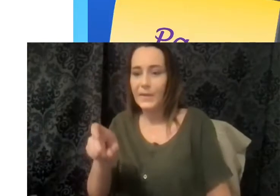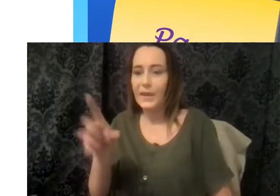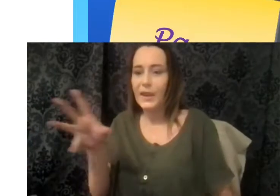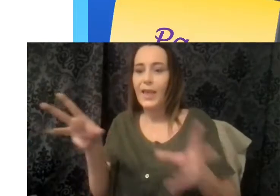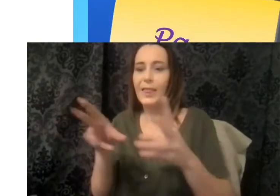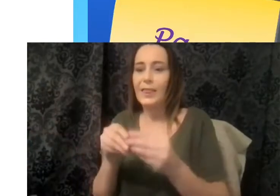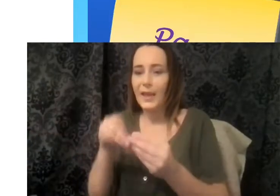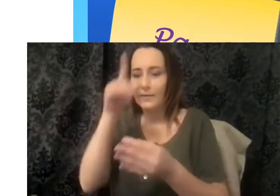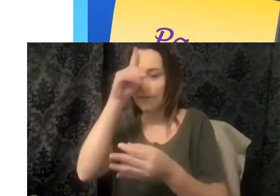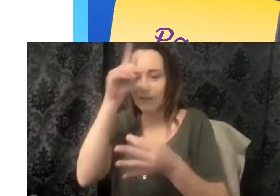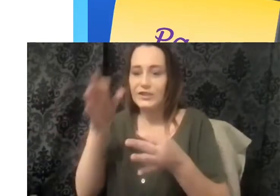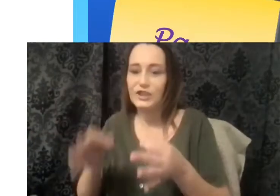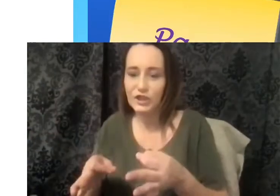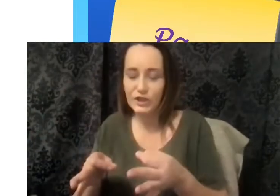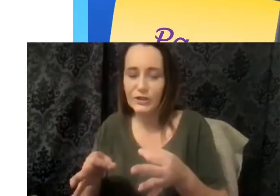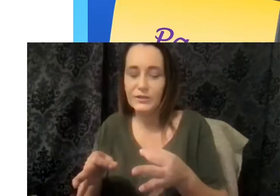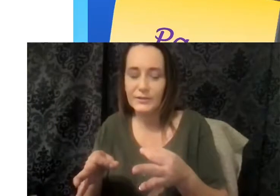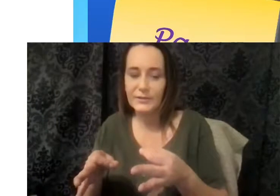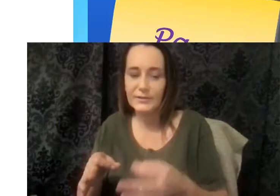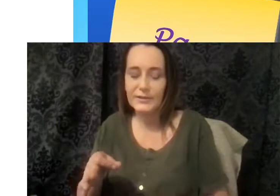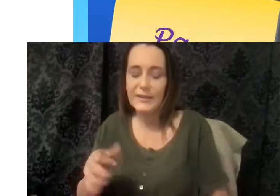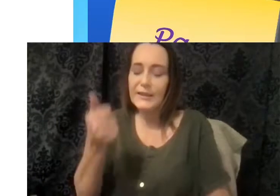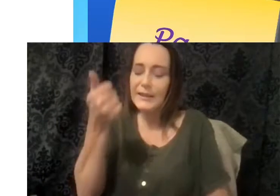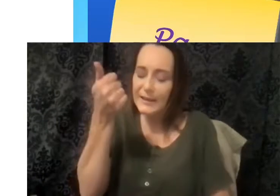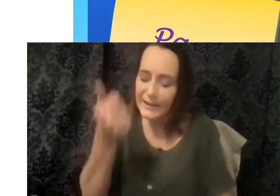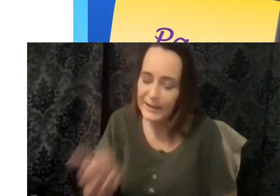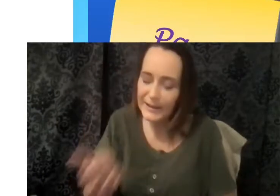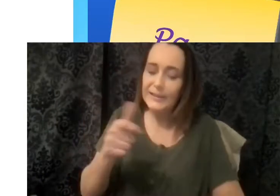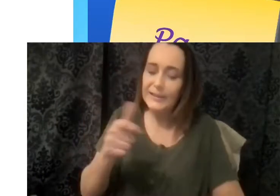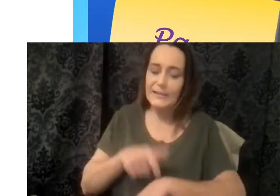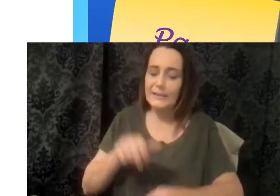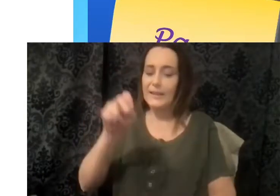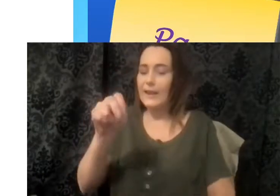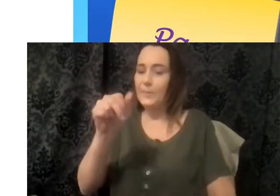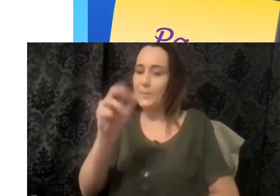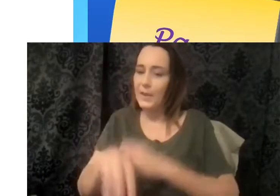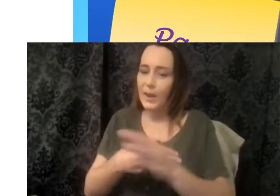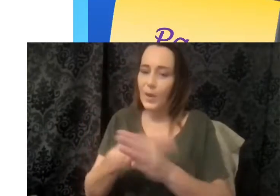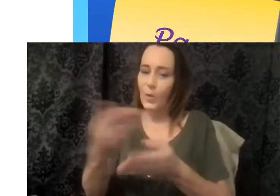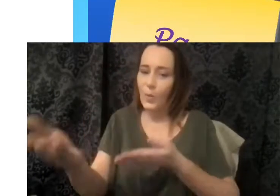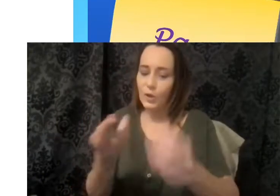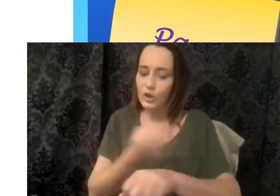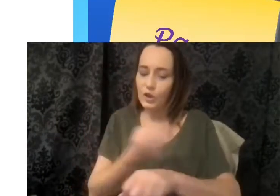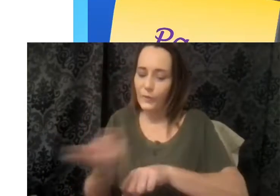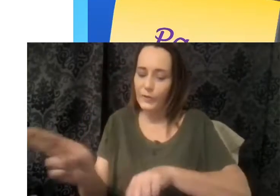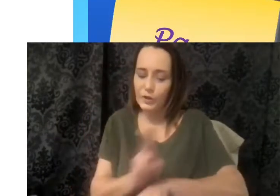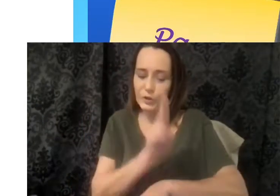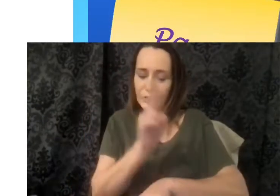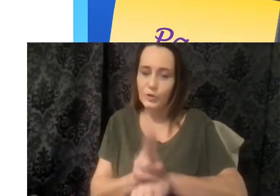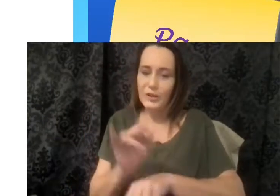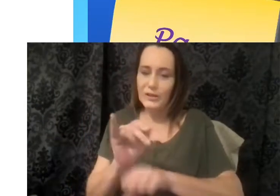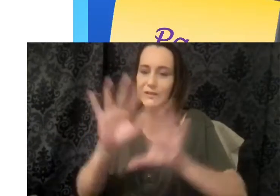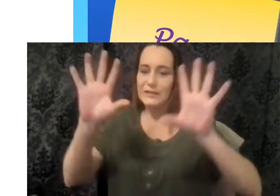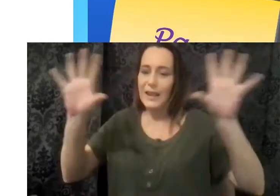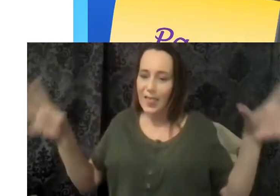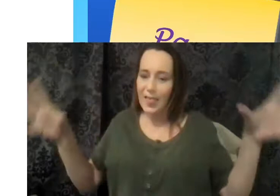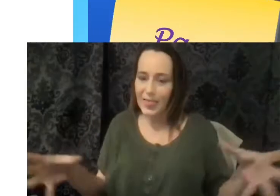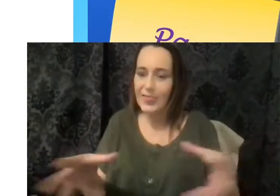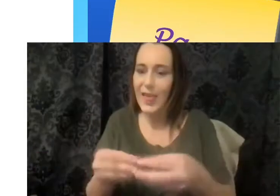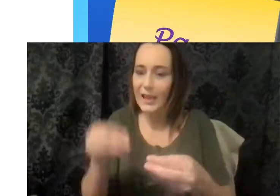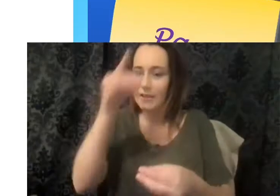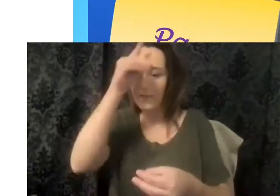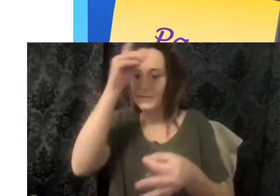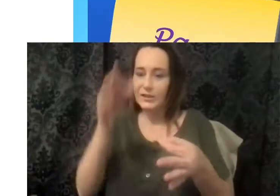any time that any of NA World Services resources are used, it's the collective decision of the conference to use